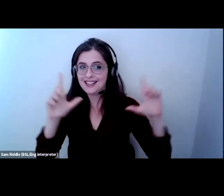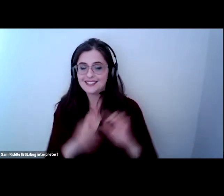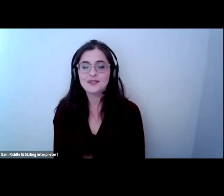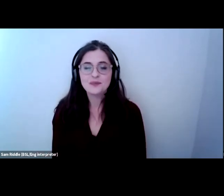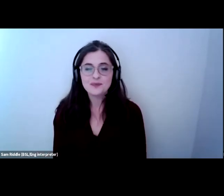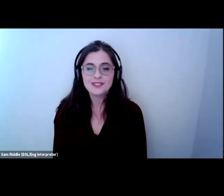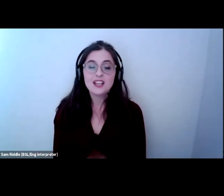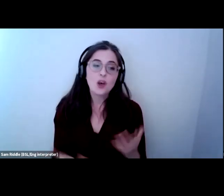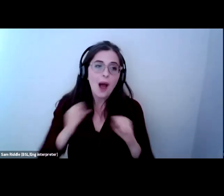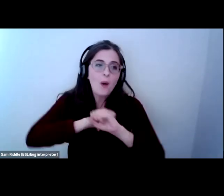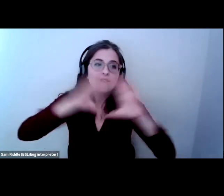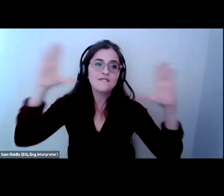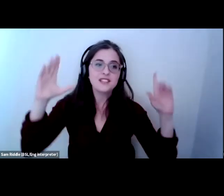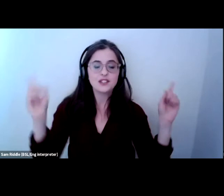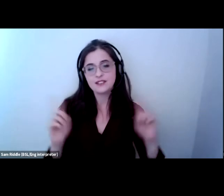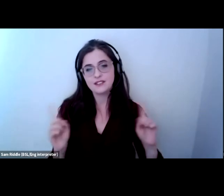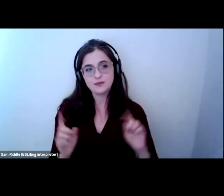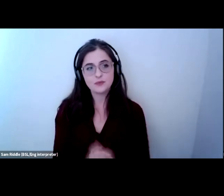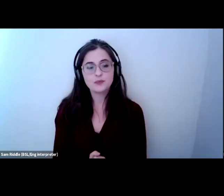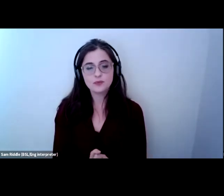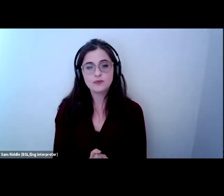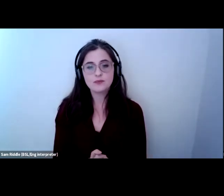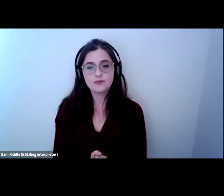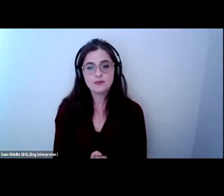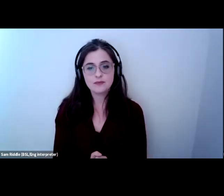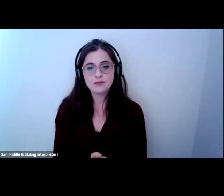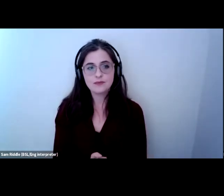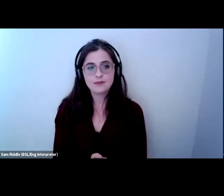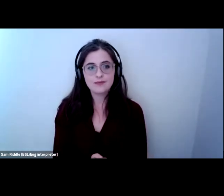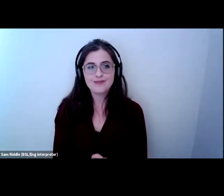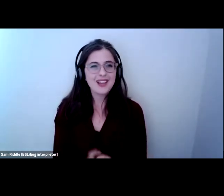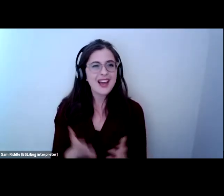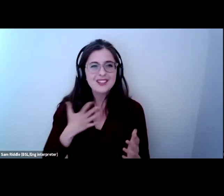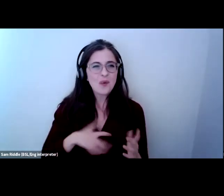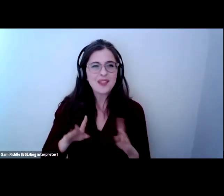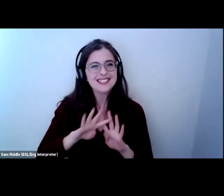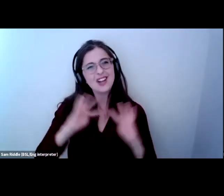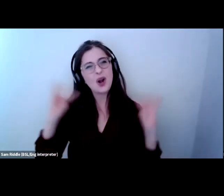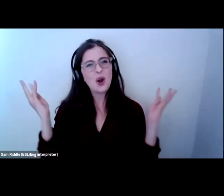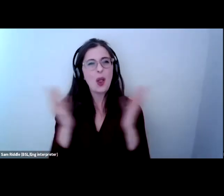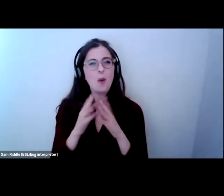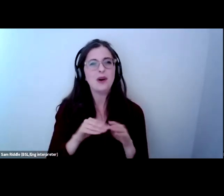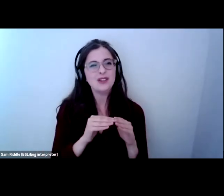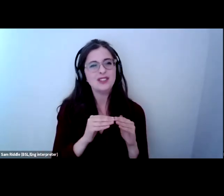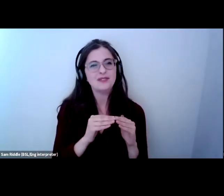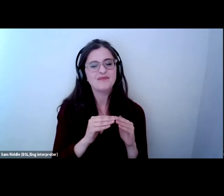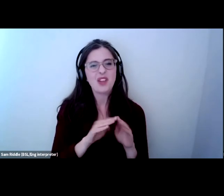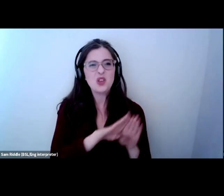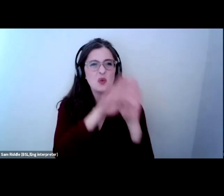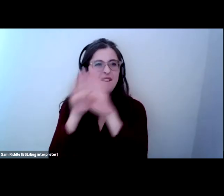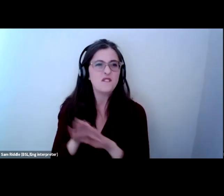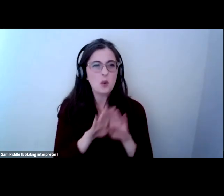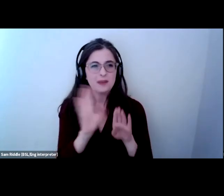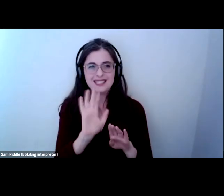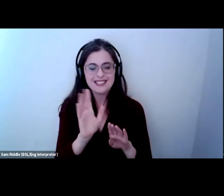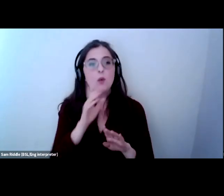vision is to move from this kind of world of global uniformity into a world of diversity.